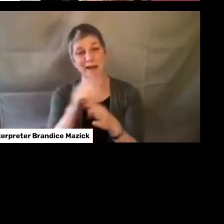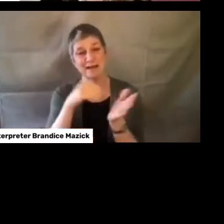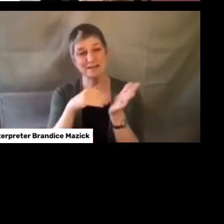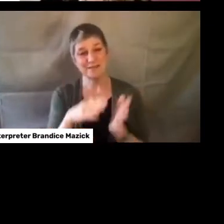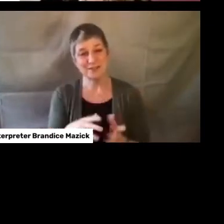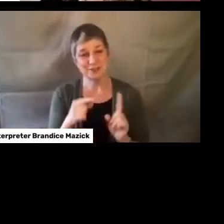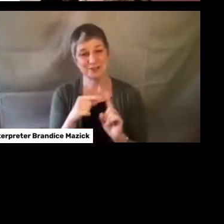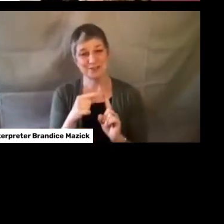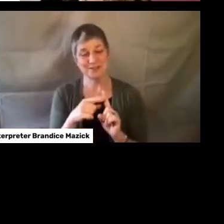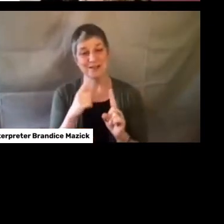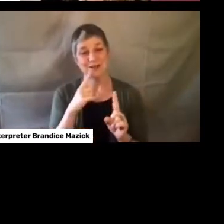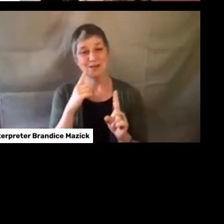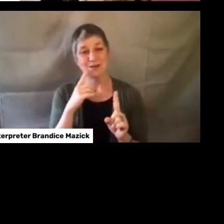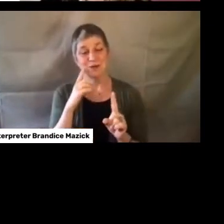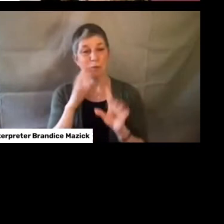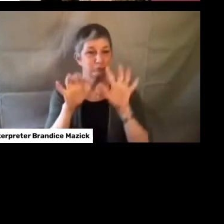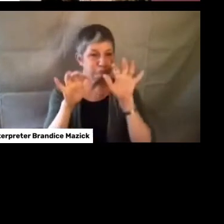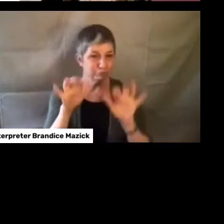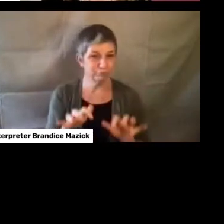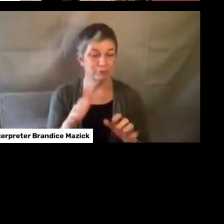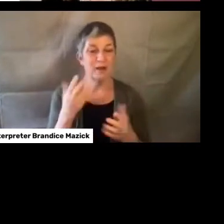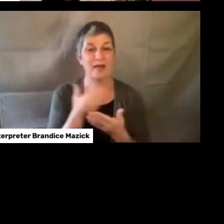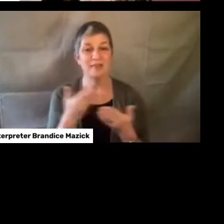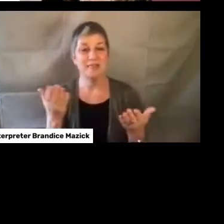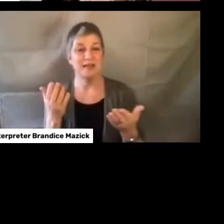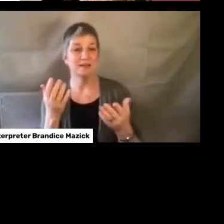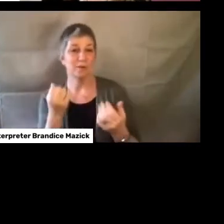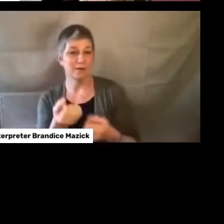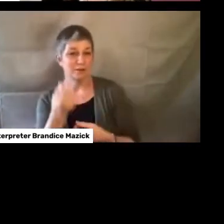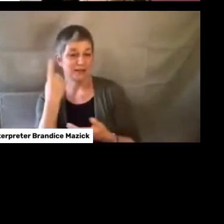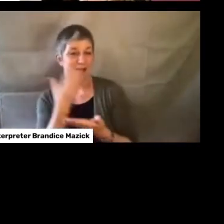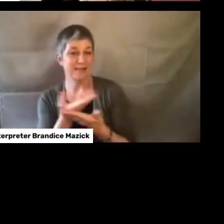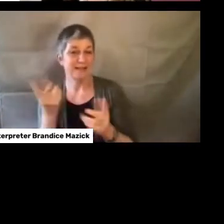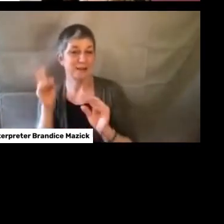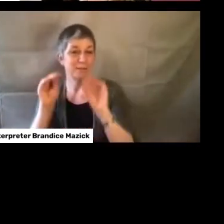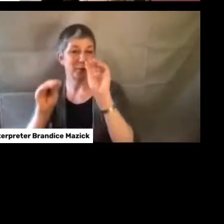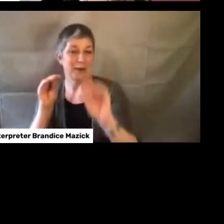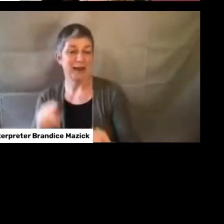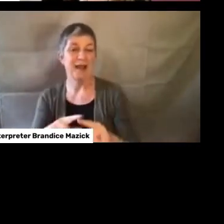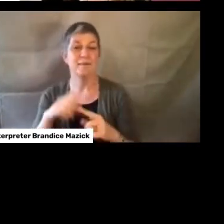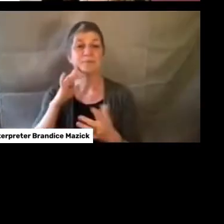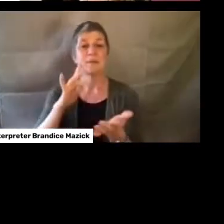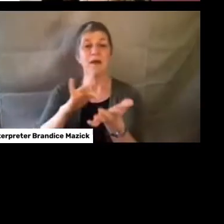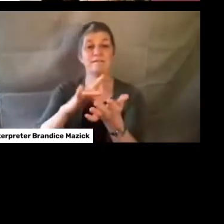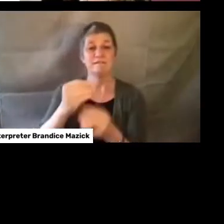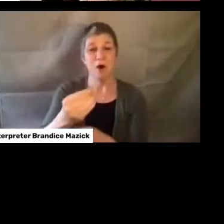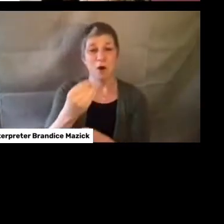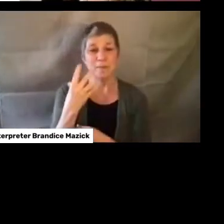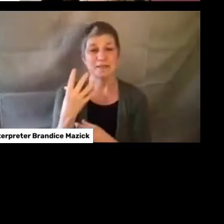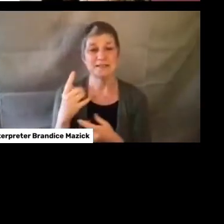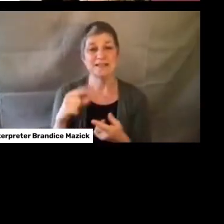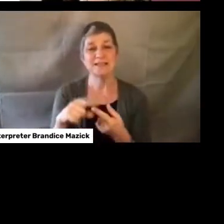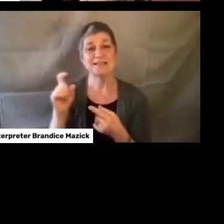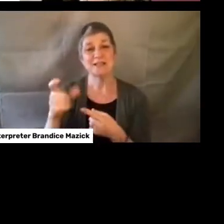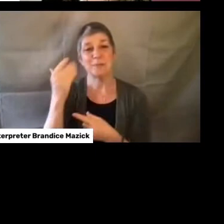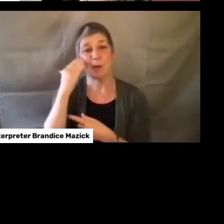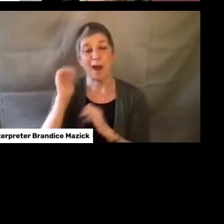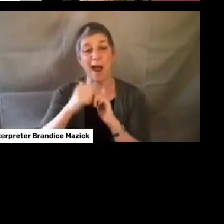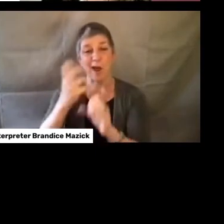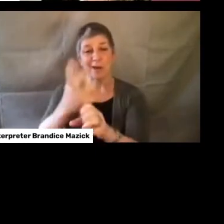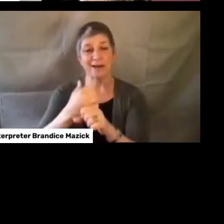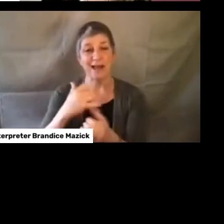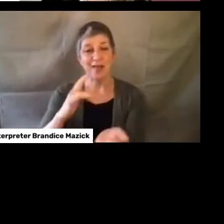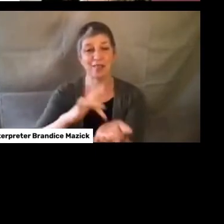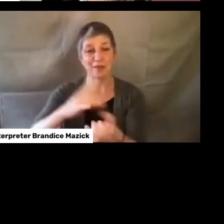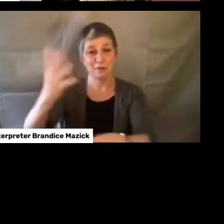able to sign things that other people are putting in. The pharmacies need to be aware of how to get the drug.